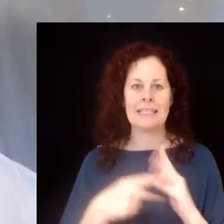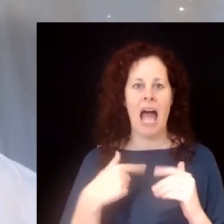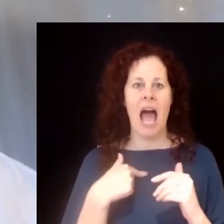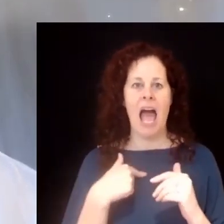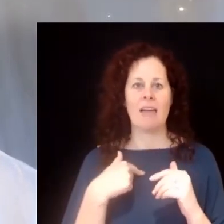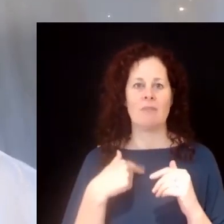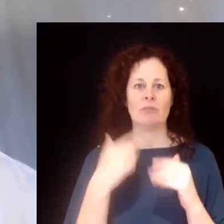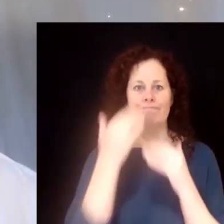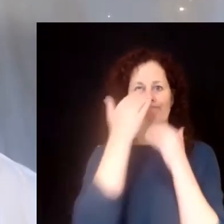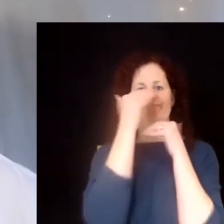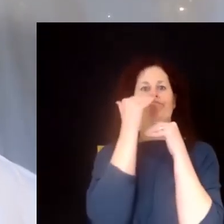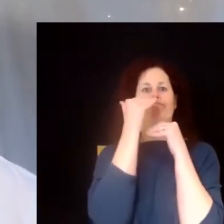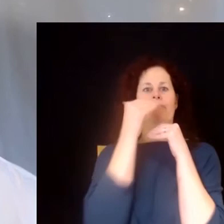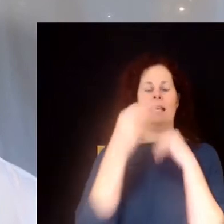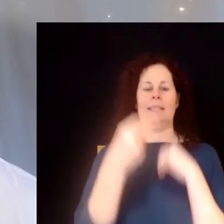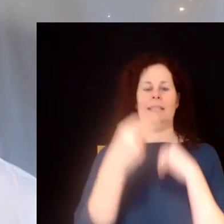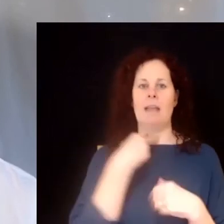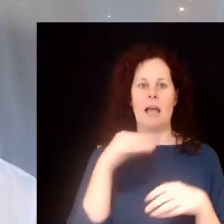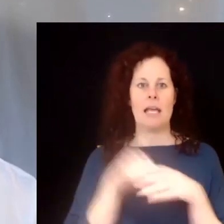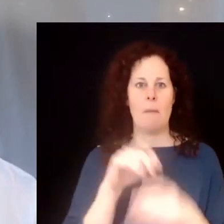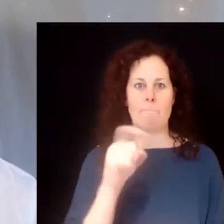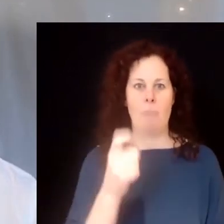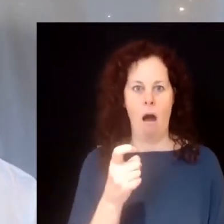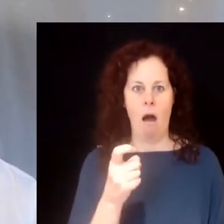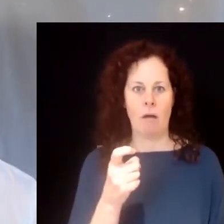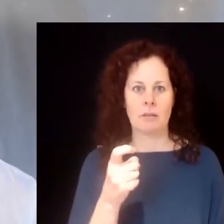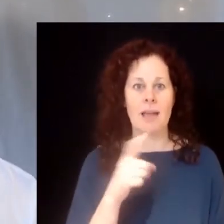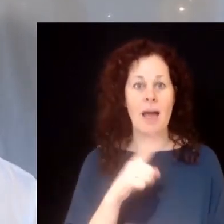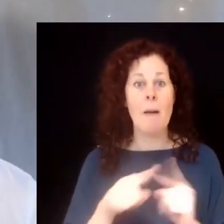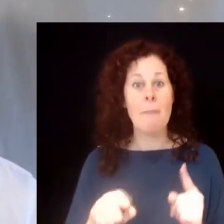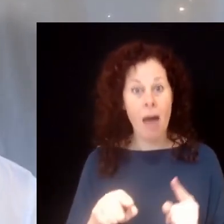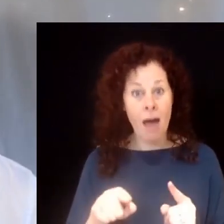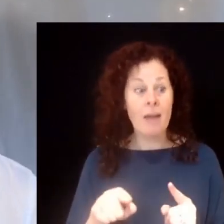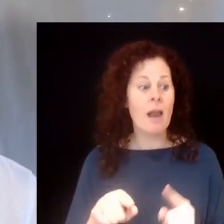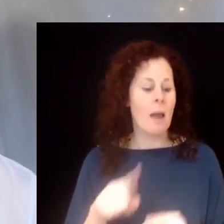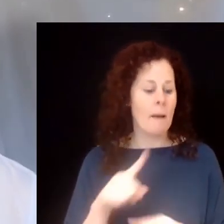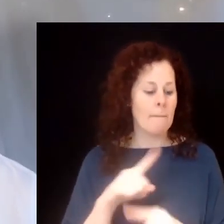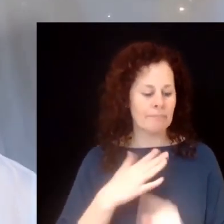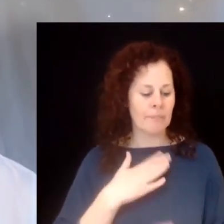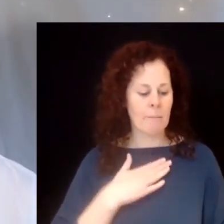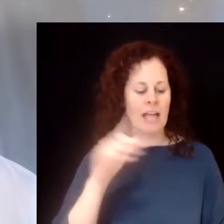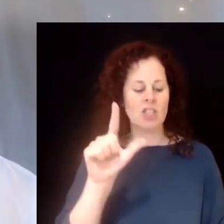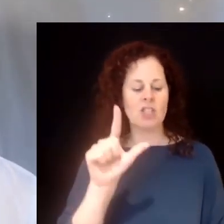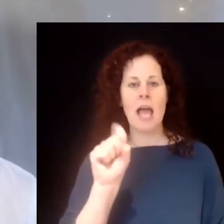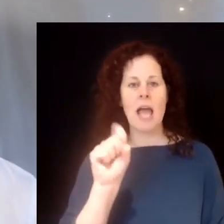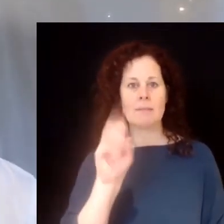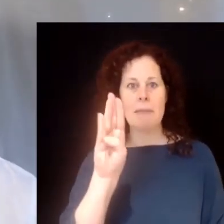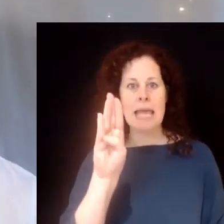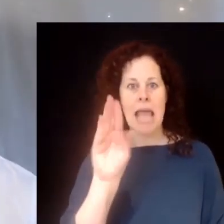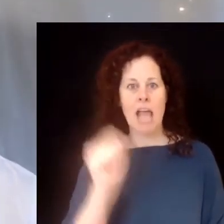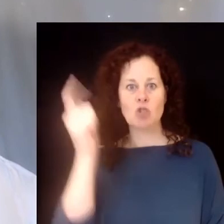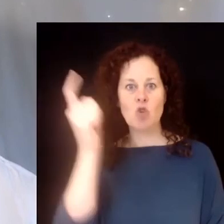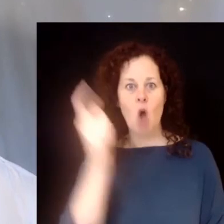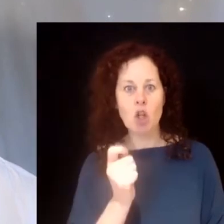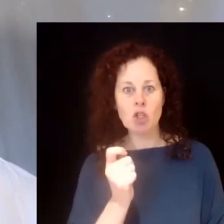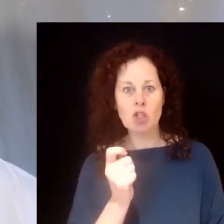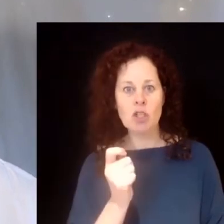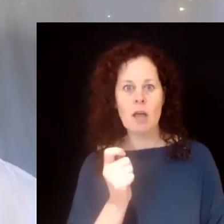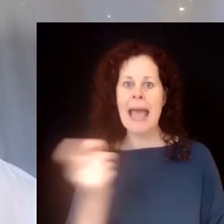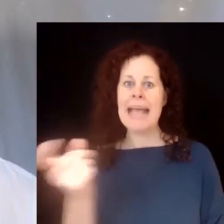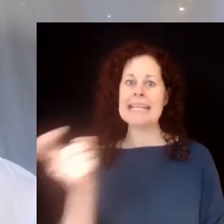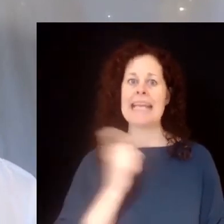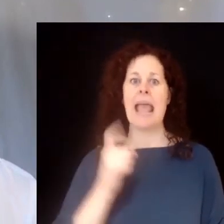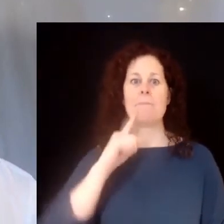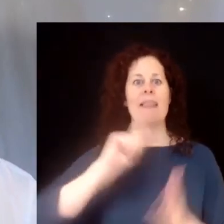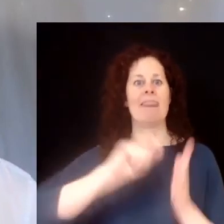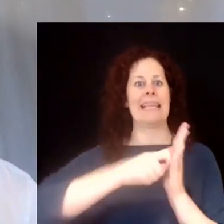seemed like I would be stuck behind those locks for forever. But my GSBA scholarship was a key that fell from